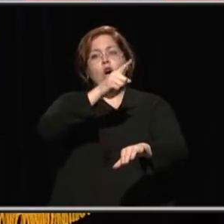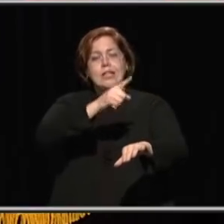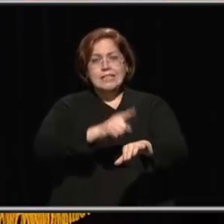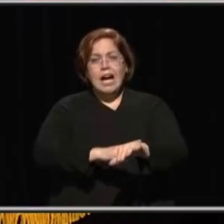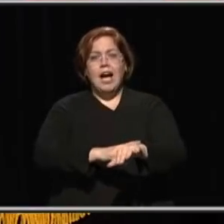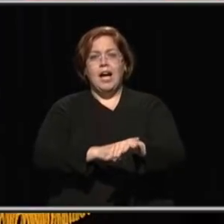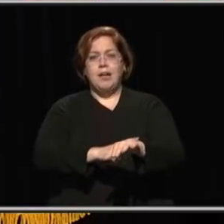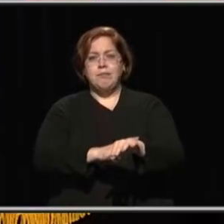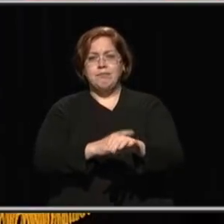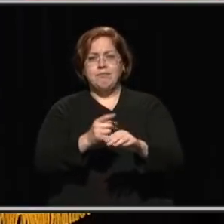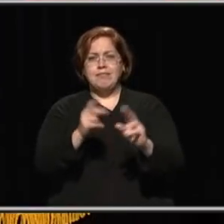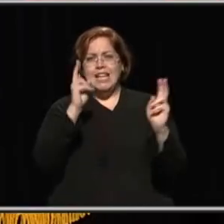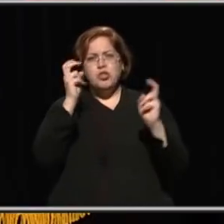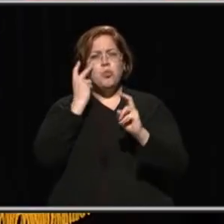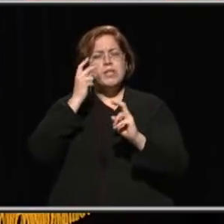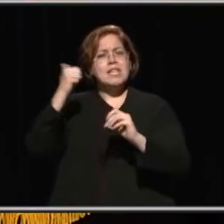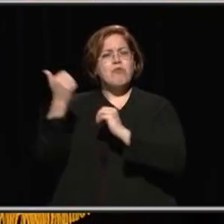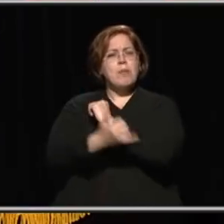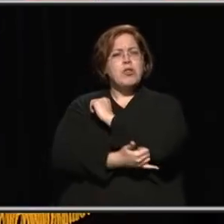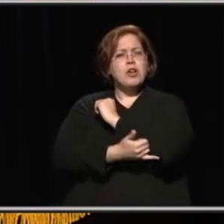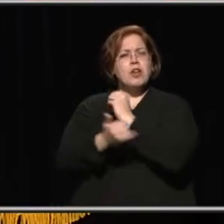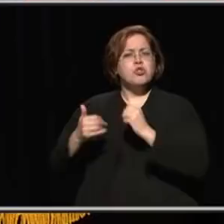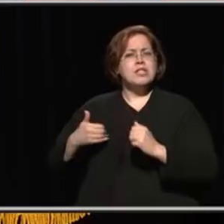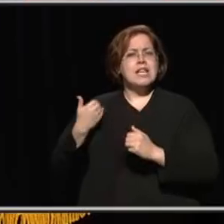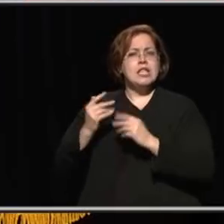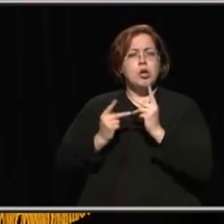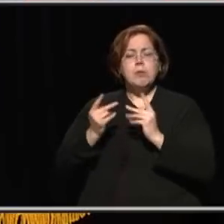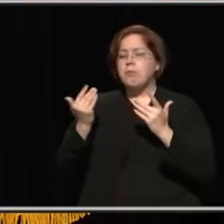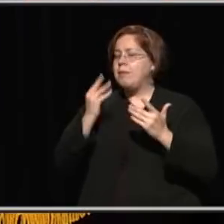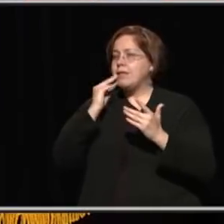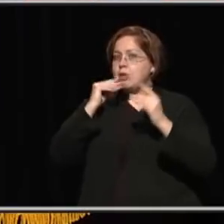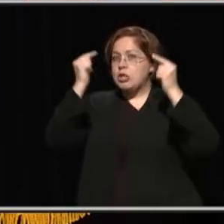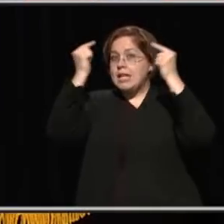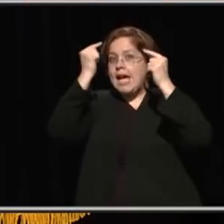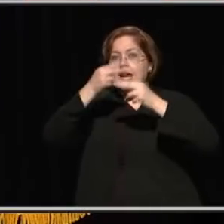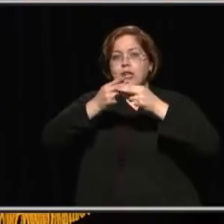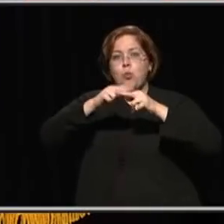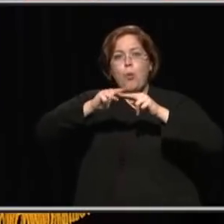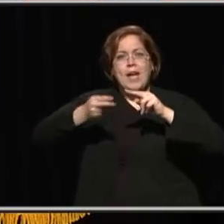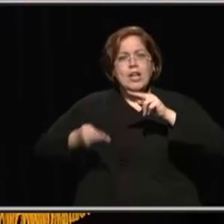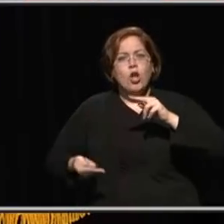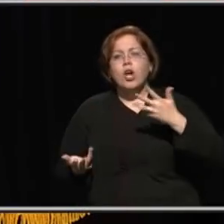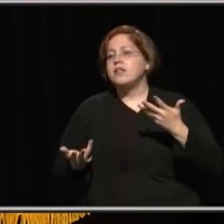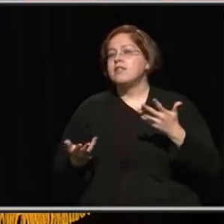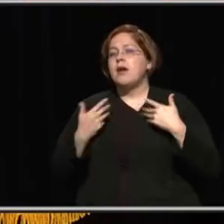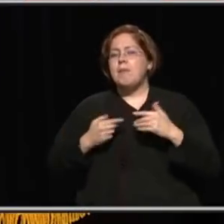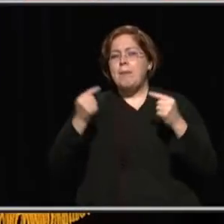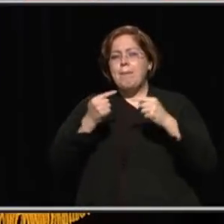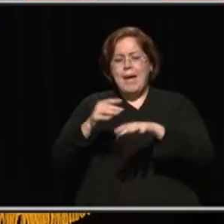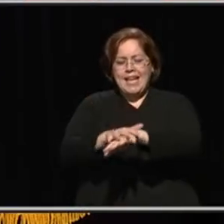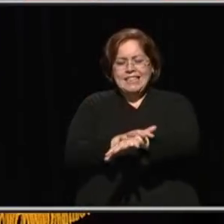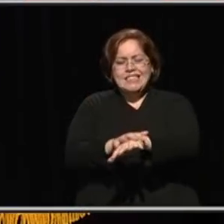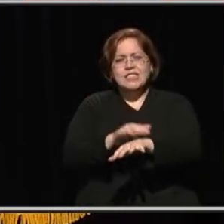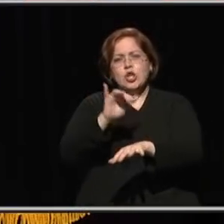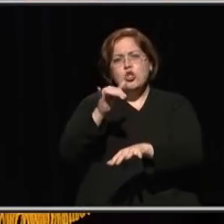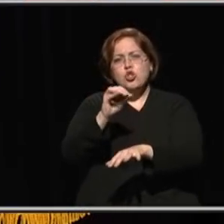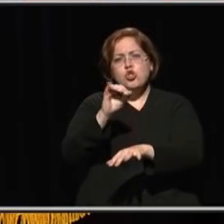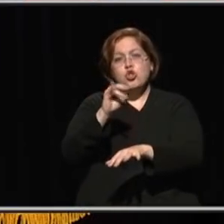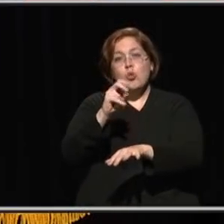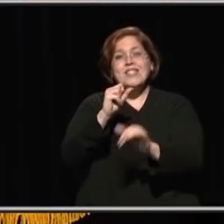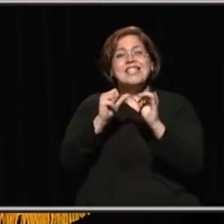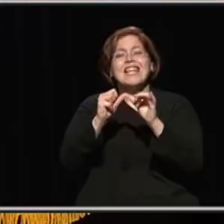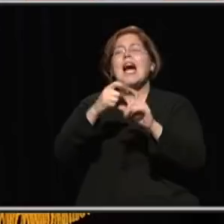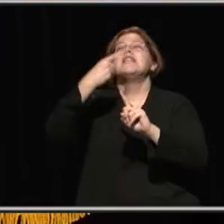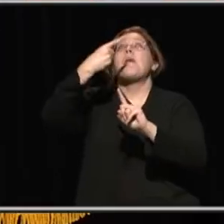that we're seeing from other countries in younger people. They may have headaches, they may have weight loss, they may have joint pain that's lasting months, even